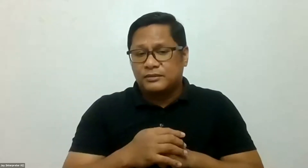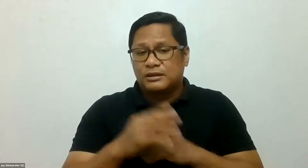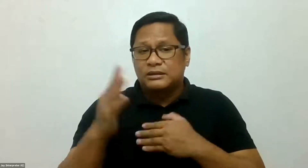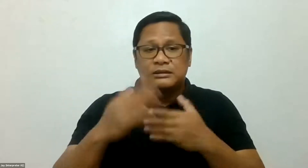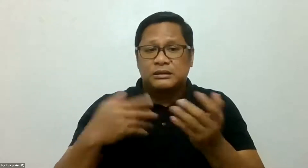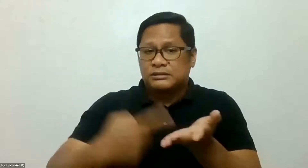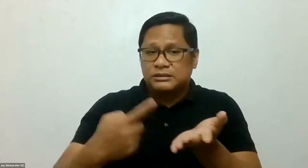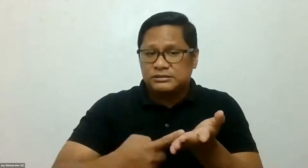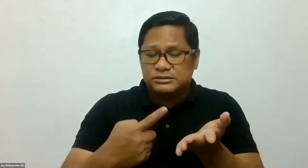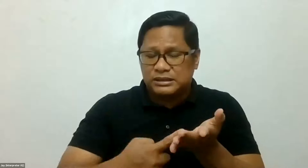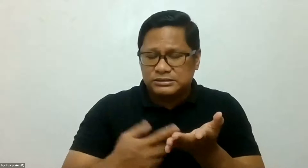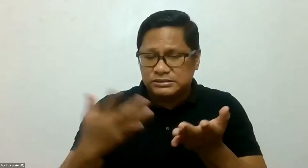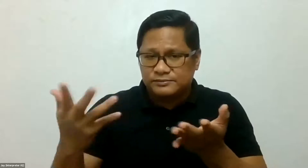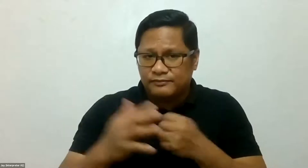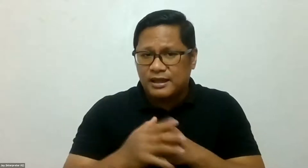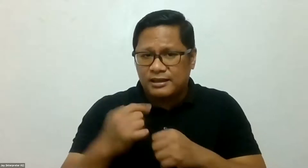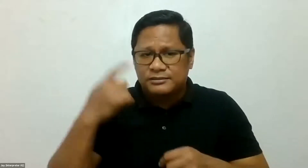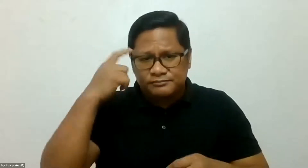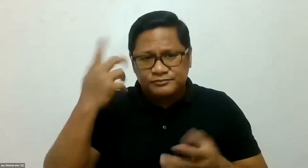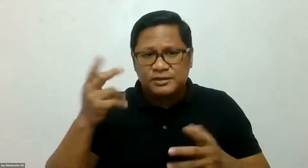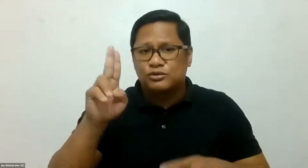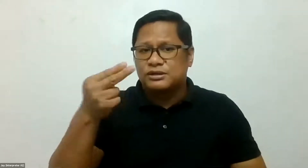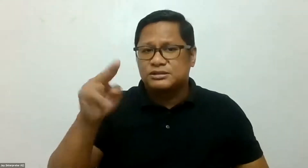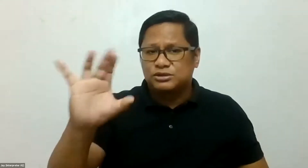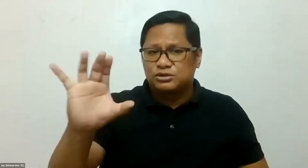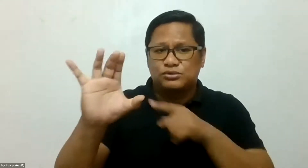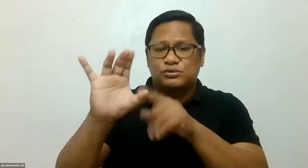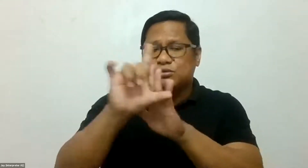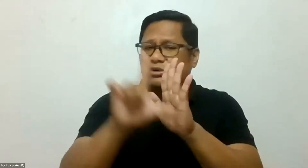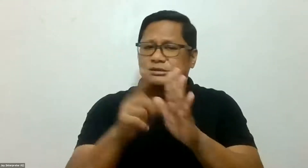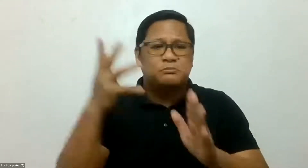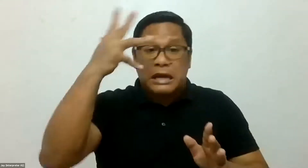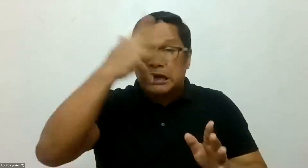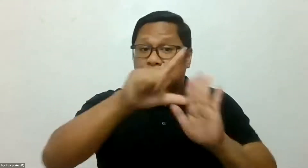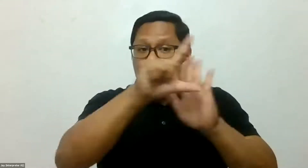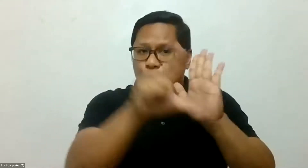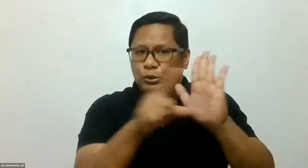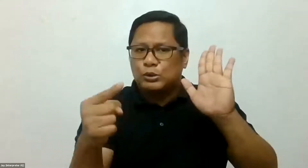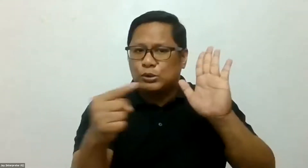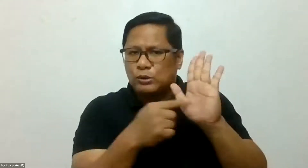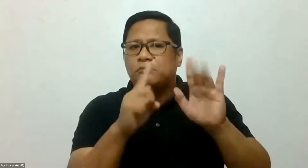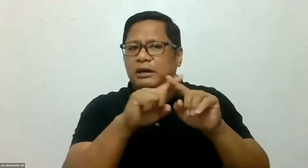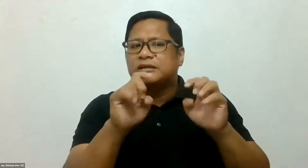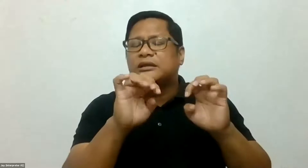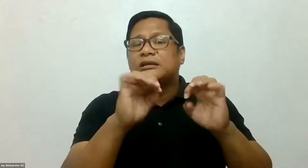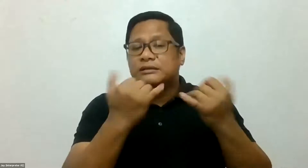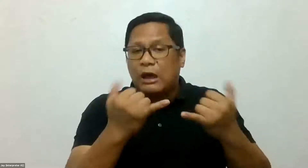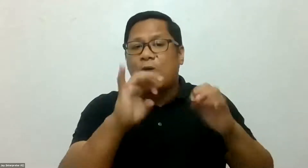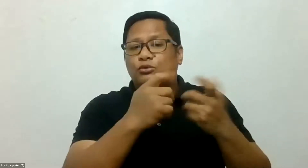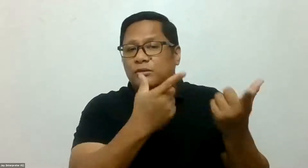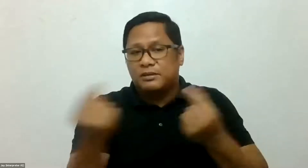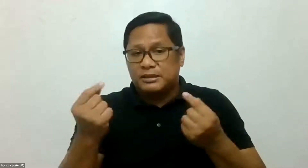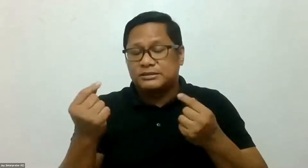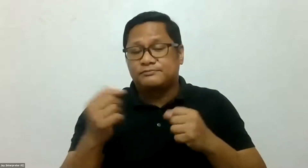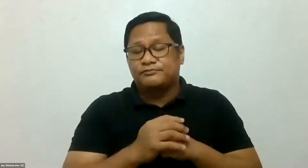about that again, I think the UHC law is a well-crafted law. Start implementing it. And this